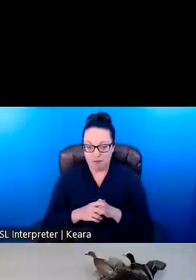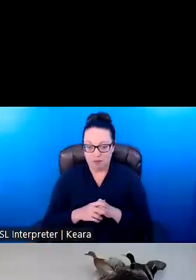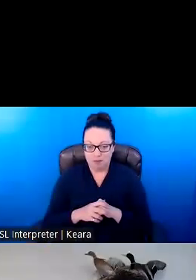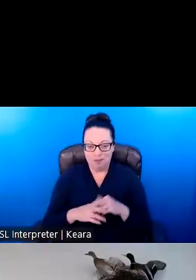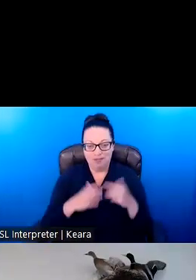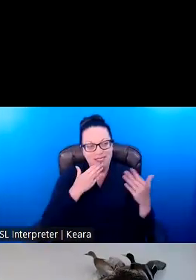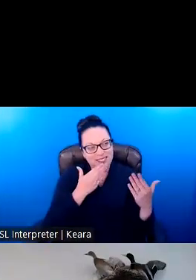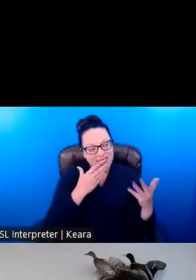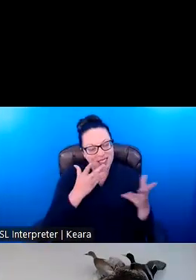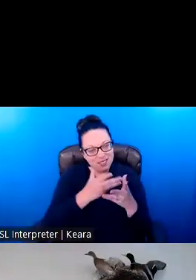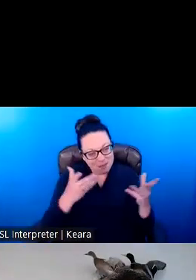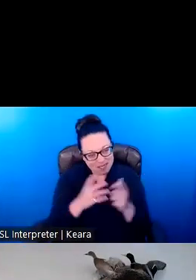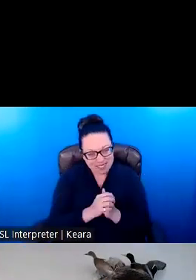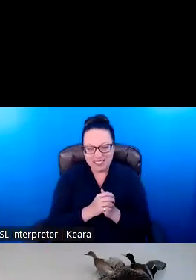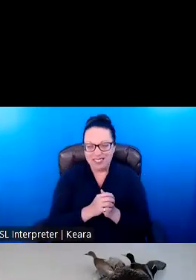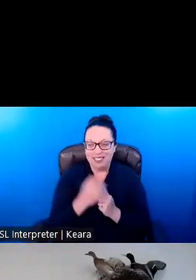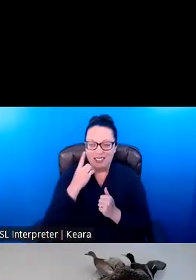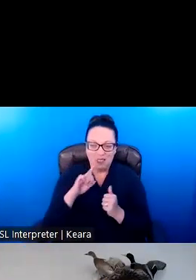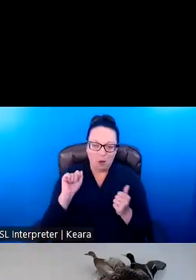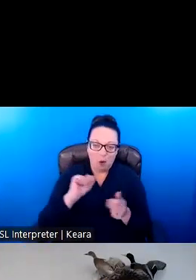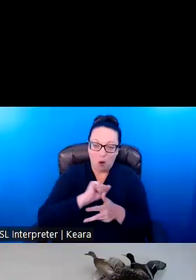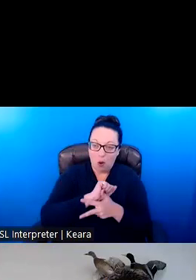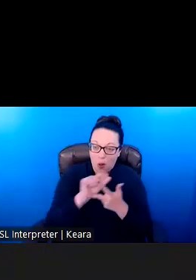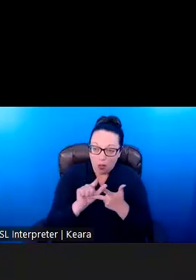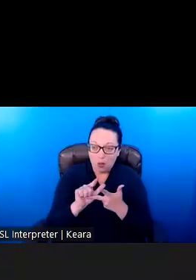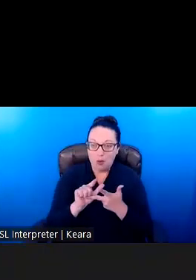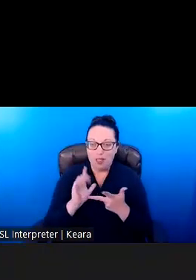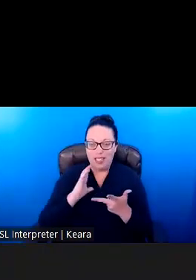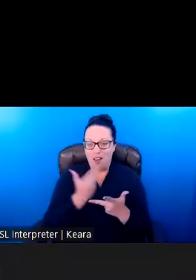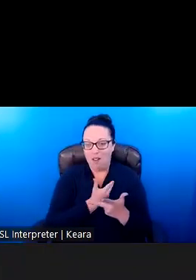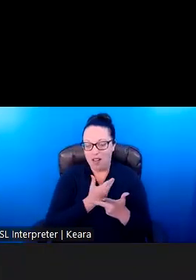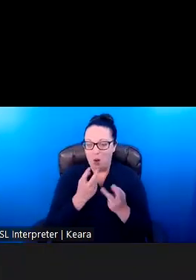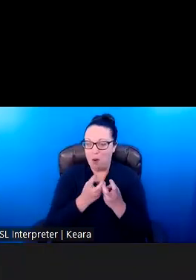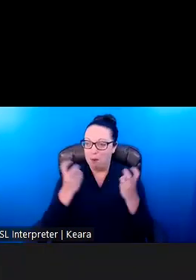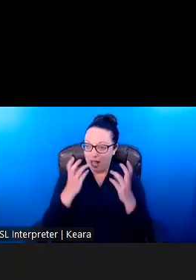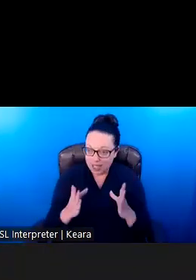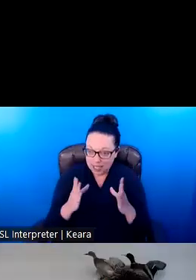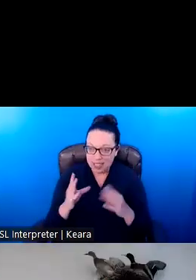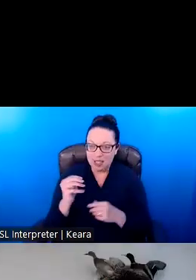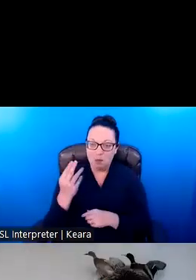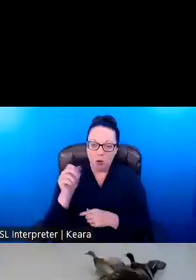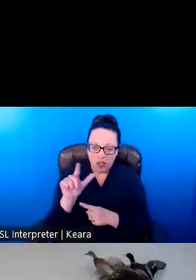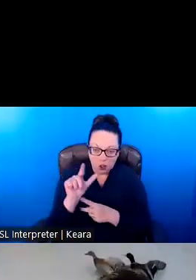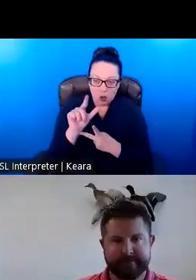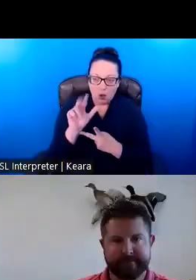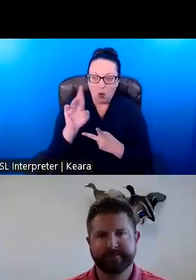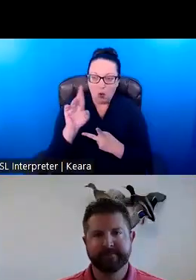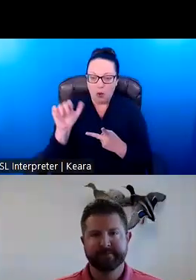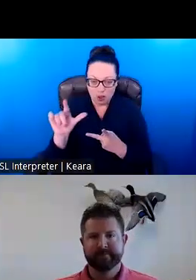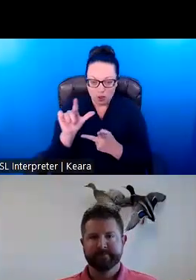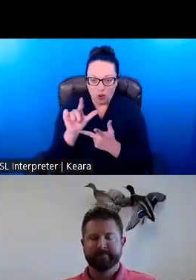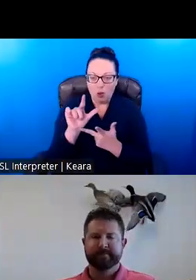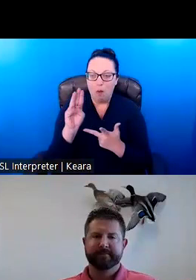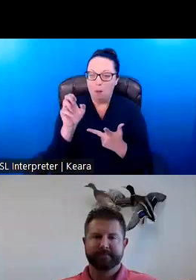Thank you so much to all three of our panelists, Muriel, Rachel, and Mark. Really